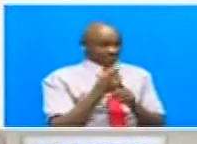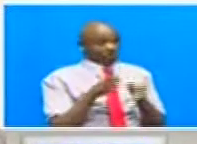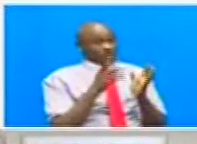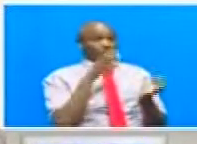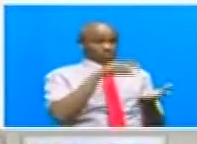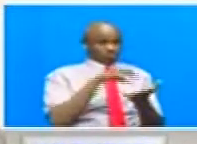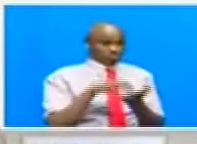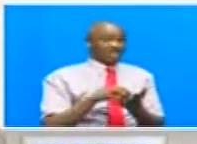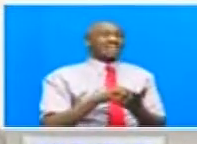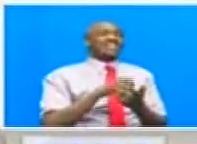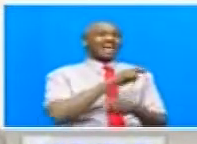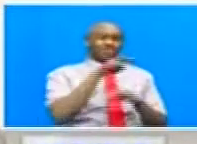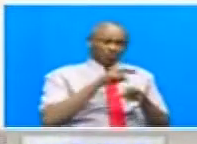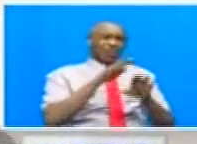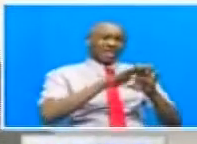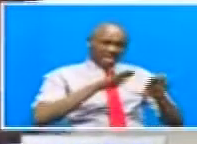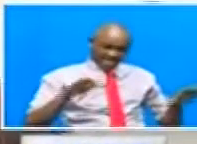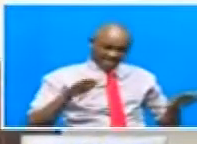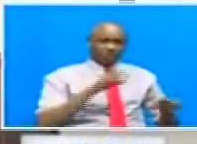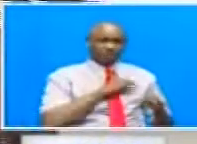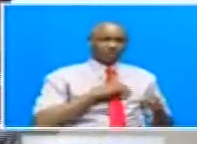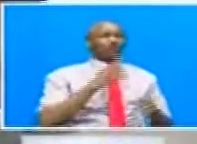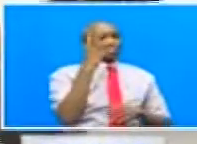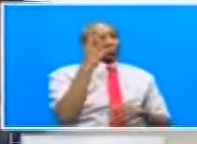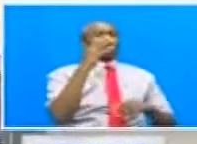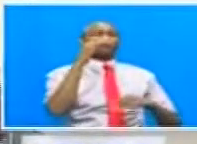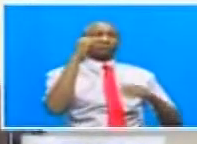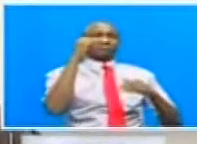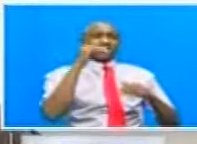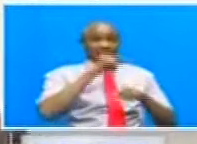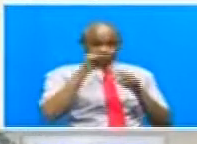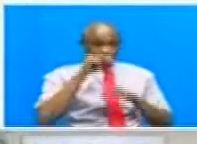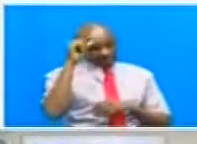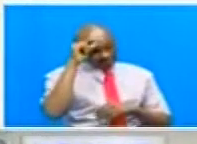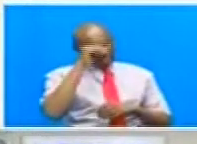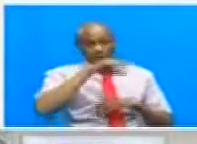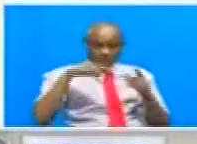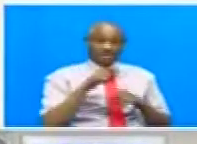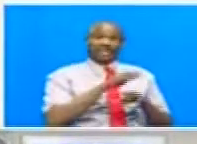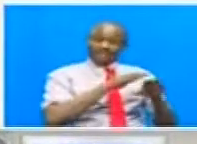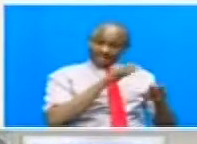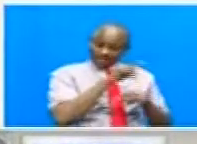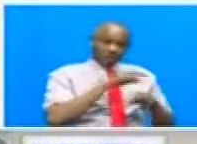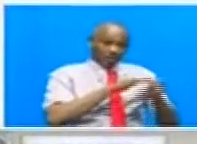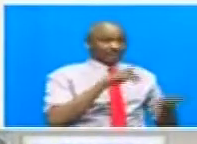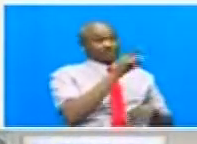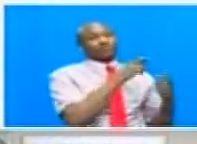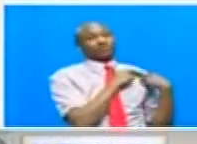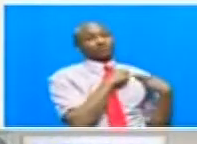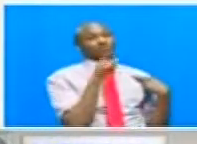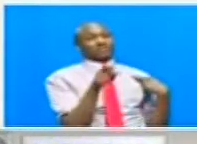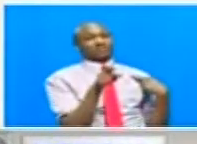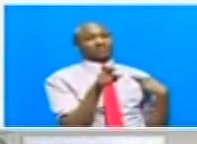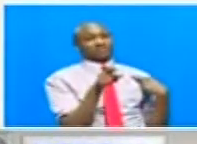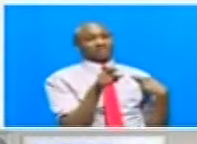In either case, the National Land Commission is the agent of both levels mm-hmm. of government, the national government and the county government. And as you said, us looking